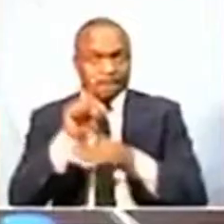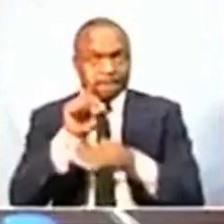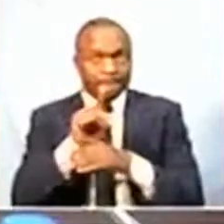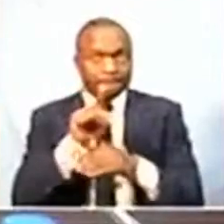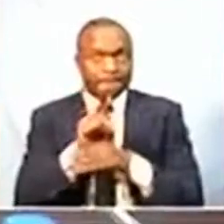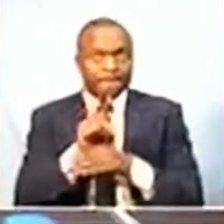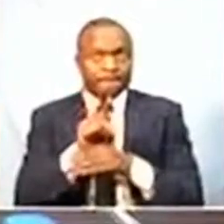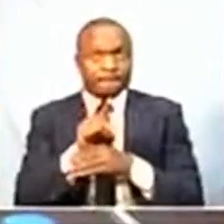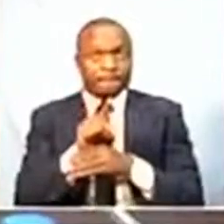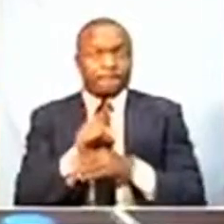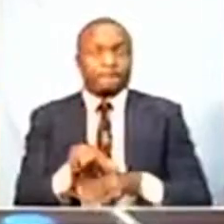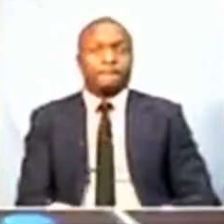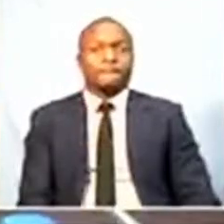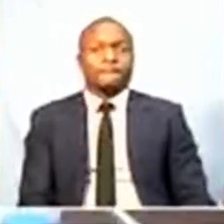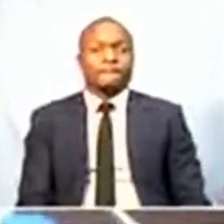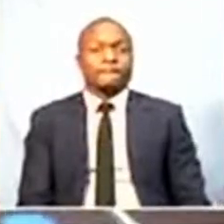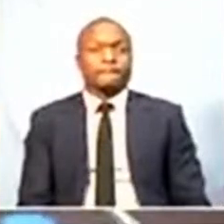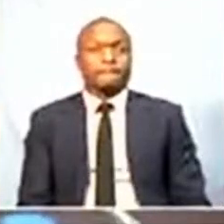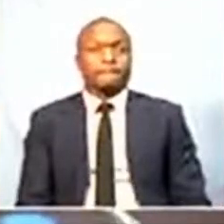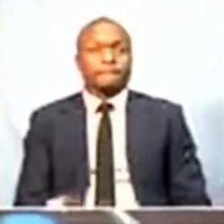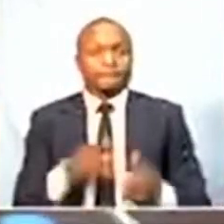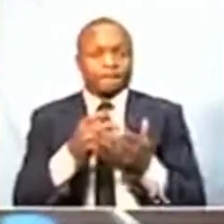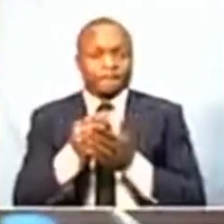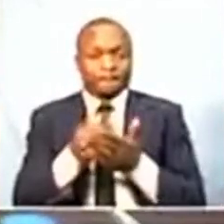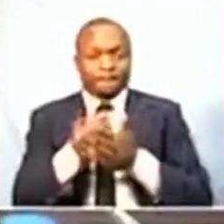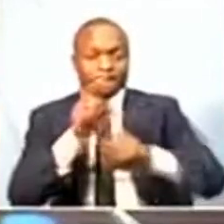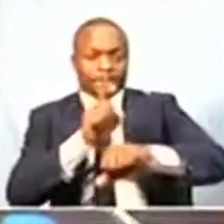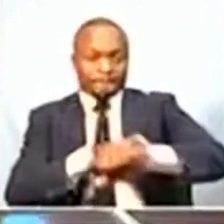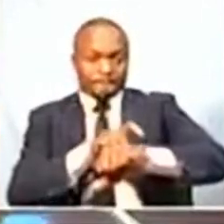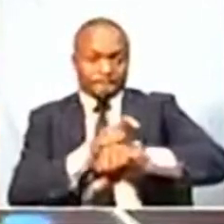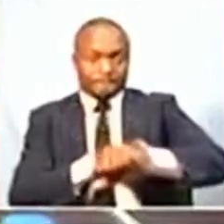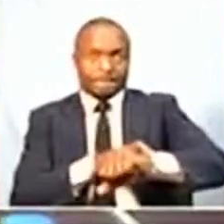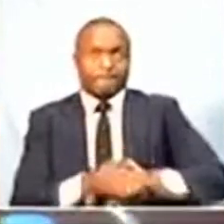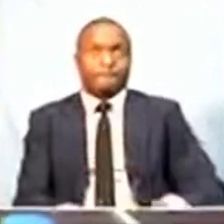implemented within the accounting period.